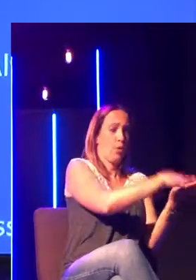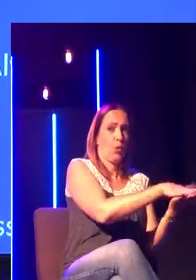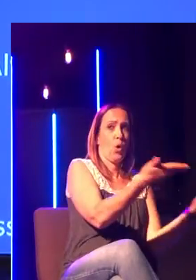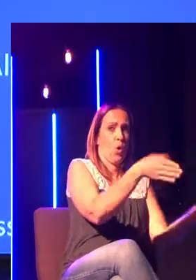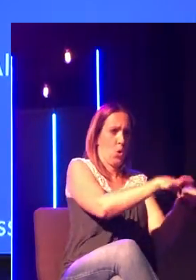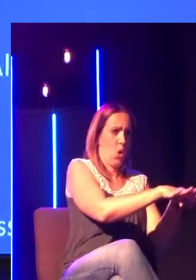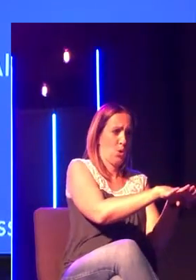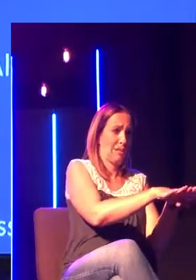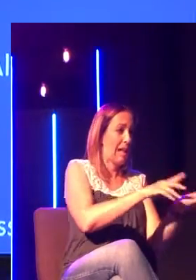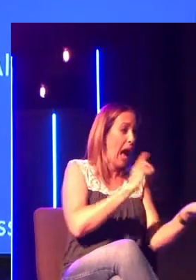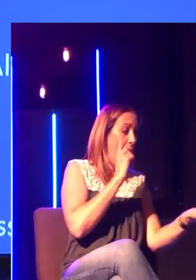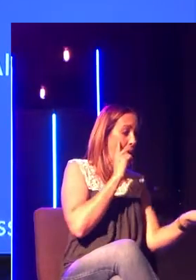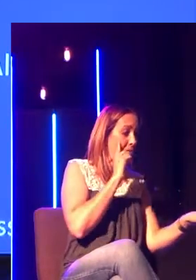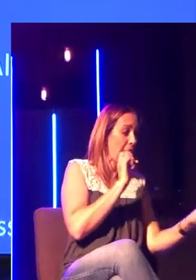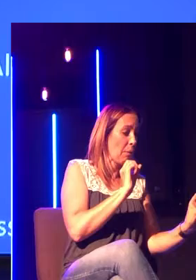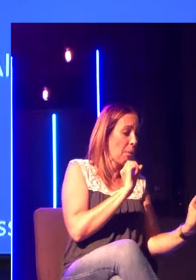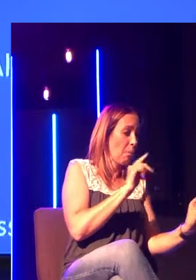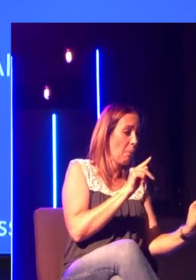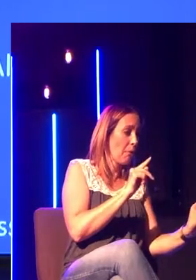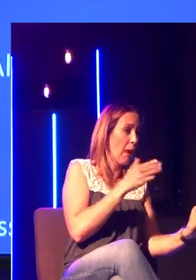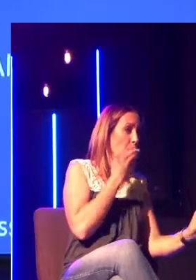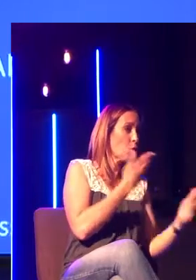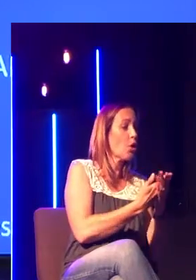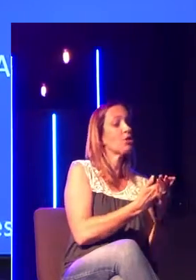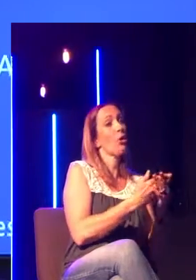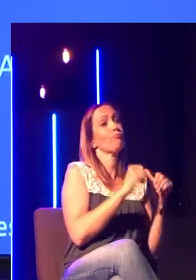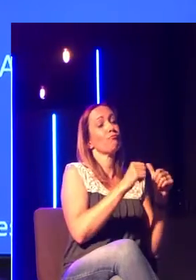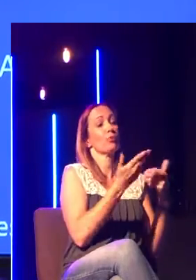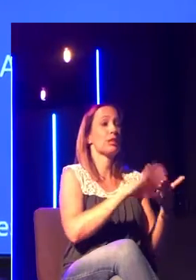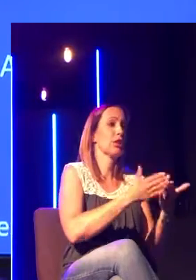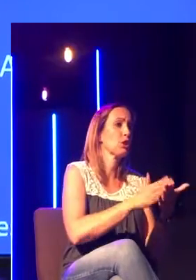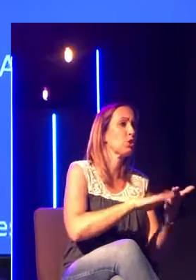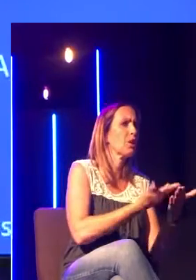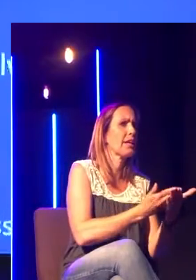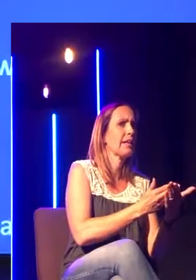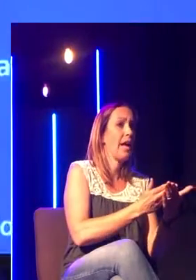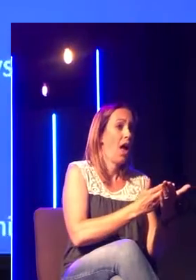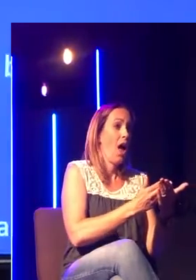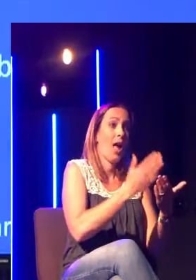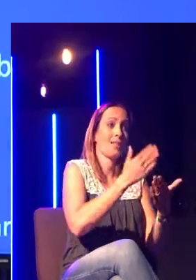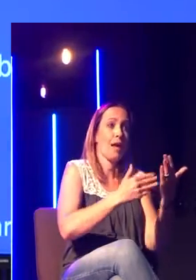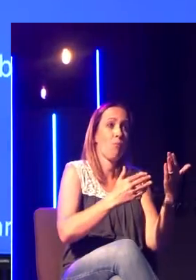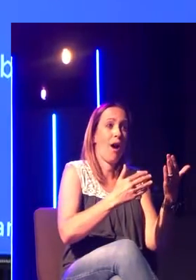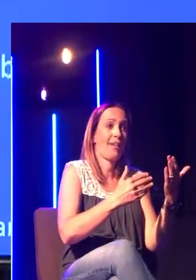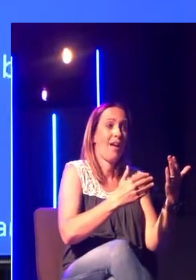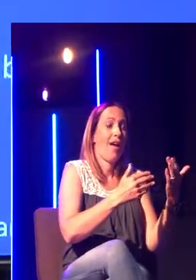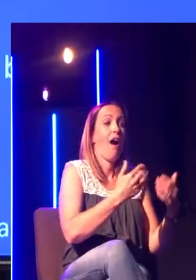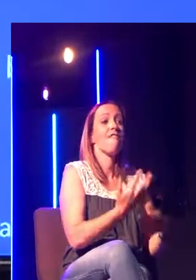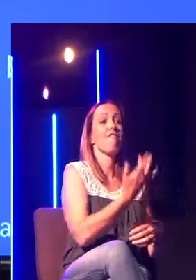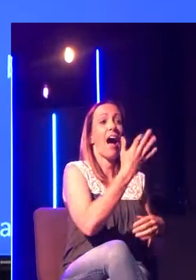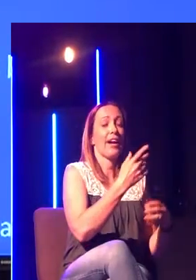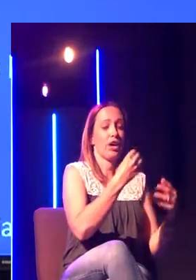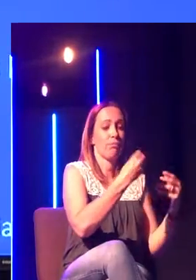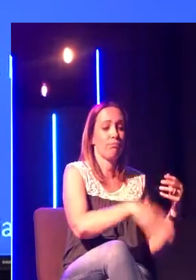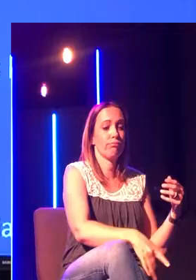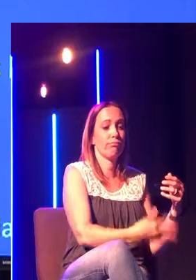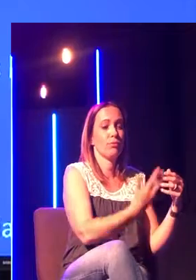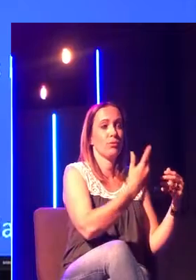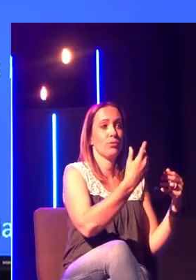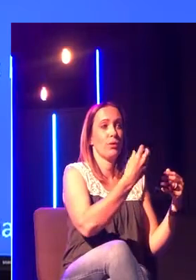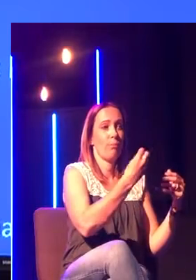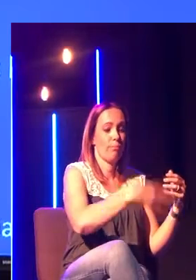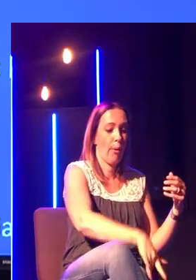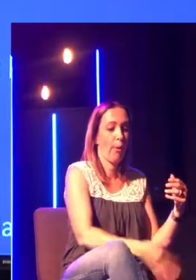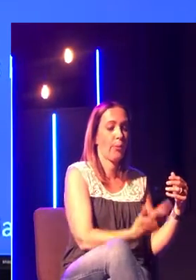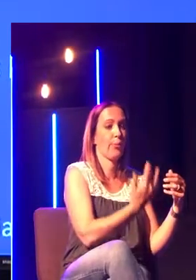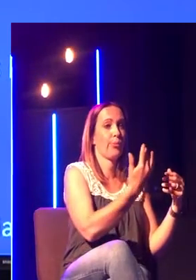I'm like, I think we're good. So we went on, cooking, and then we realized someone had pointed out it's dripping flame from the bottom. We realized we had not